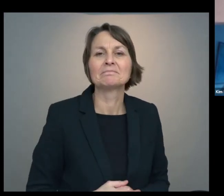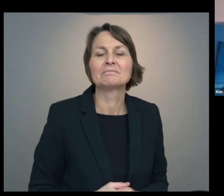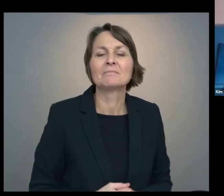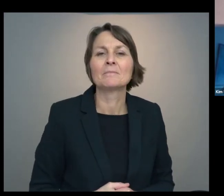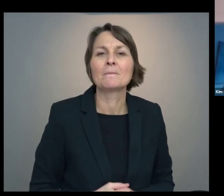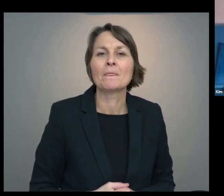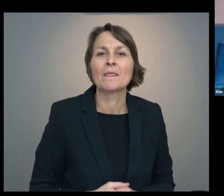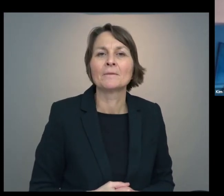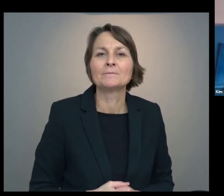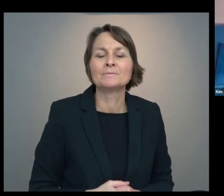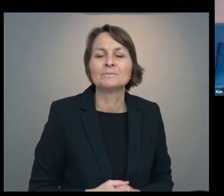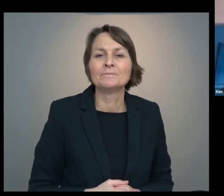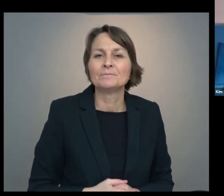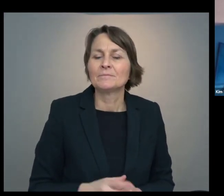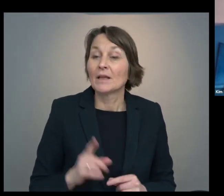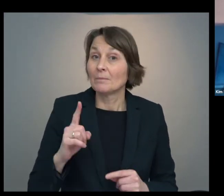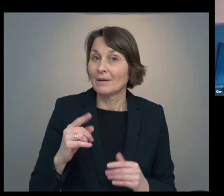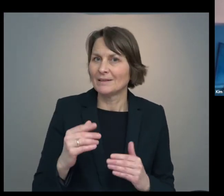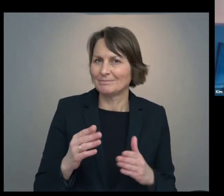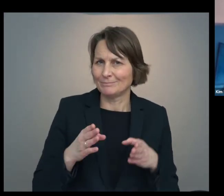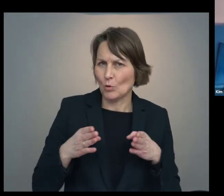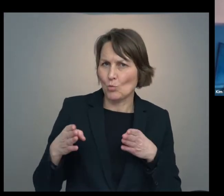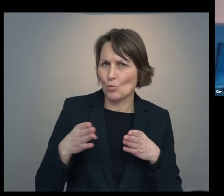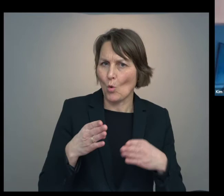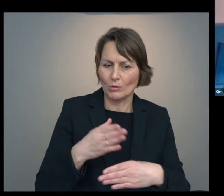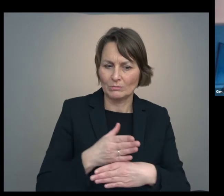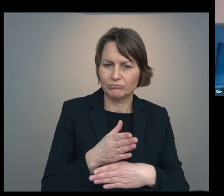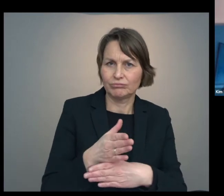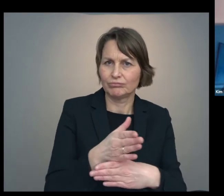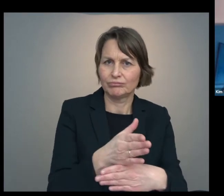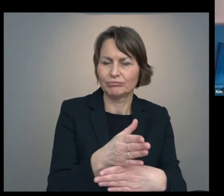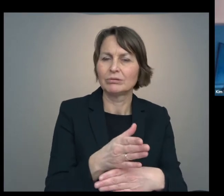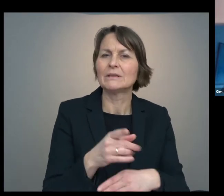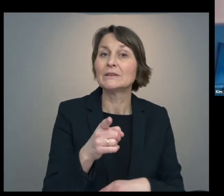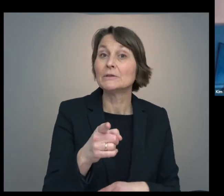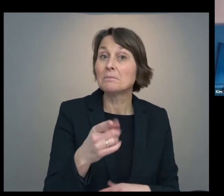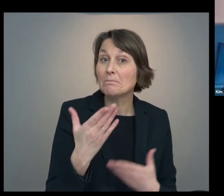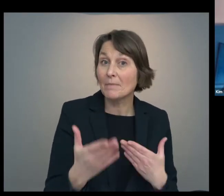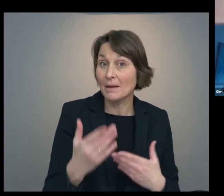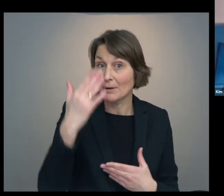Yeah, just mentioning the roadmap before we end, as